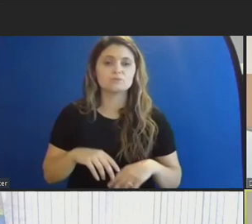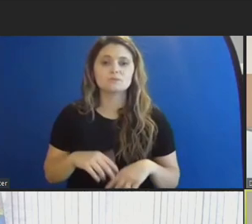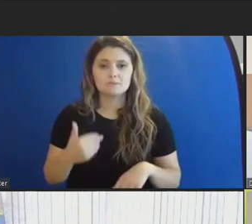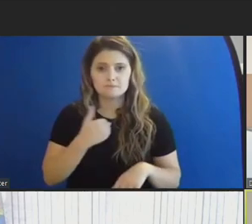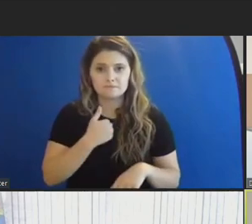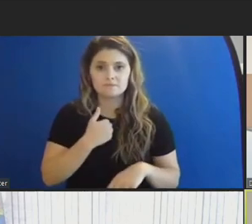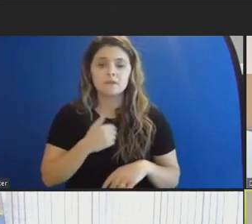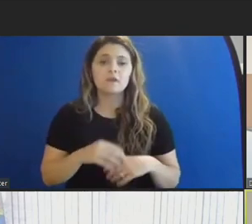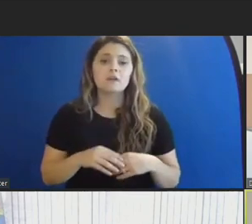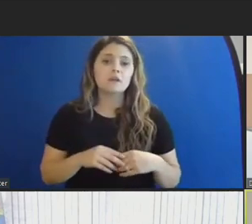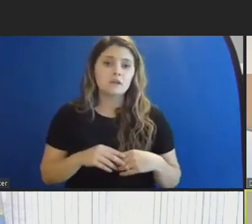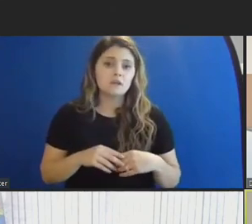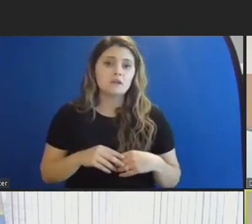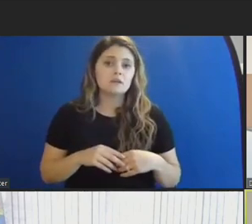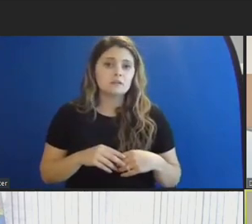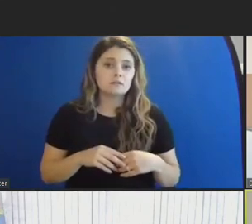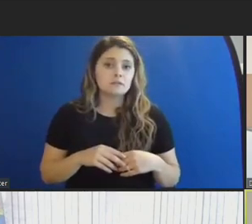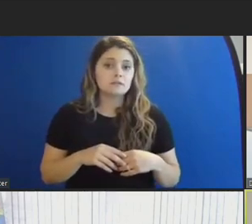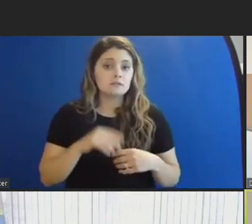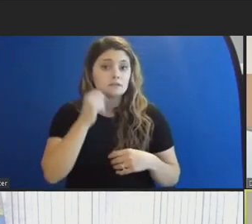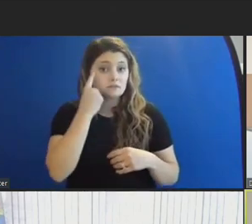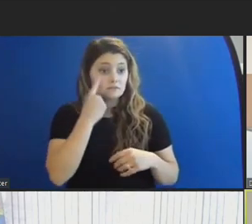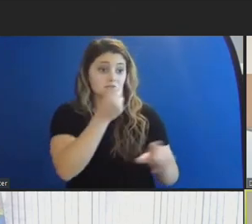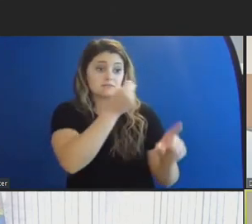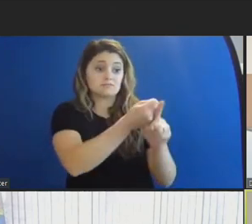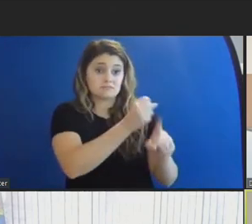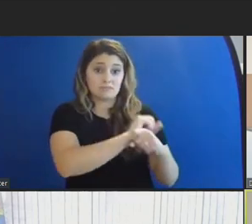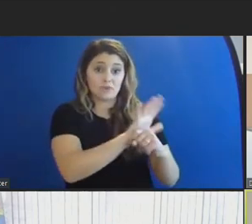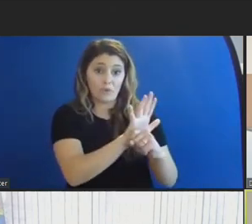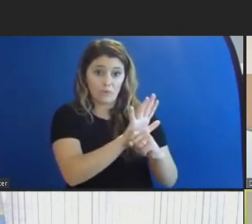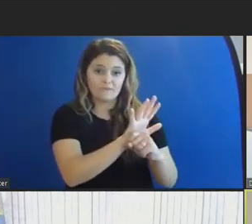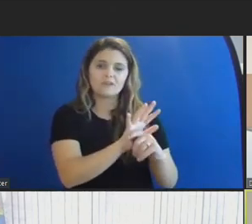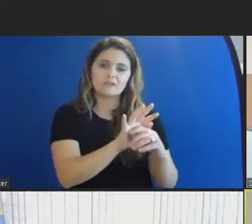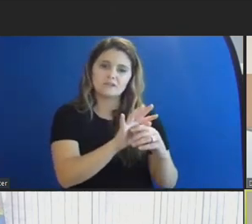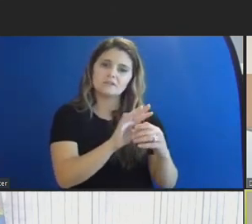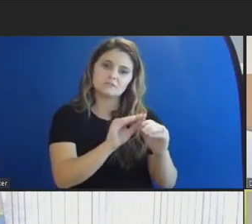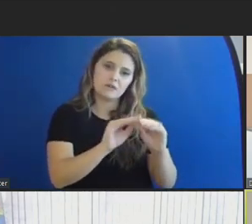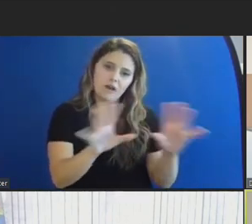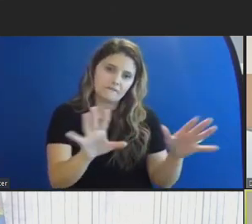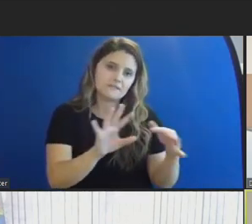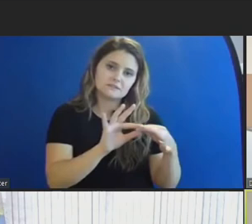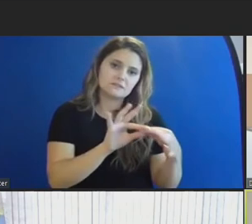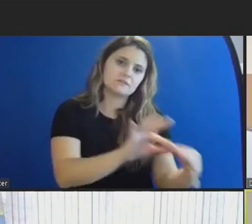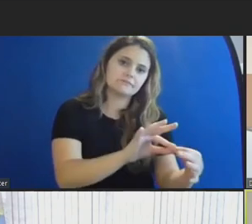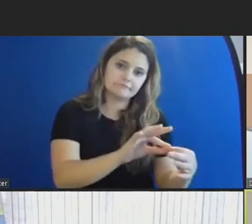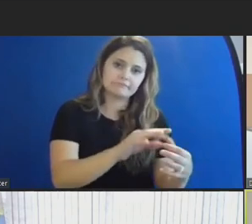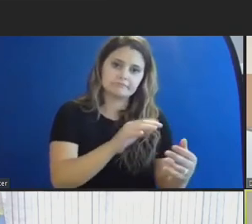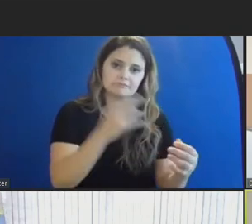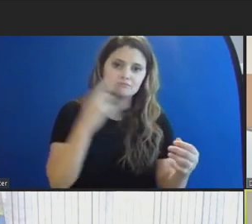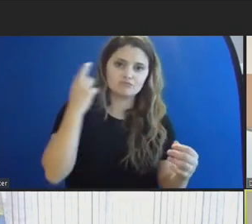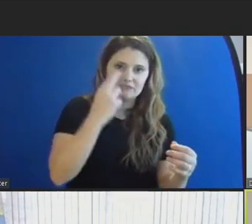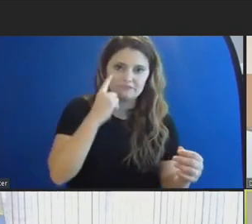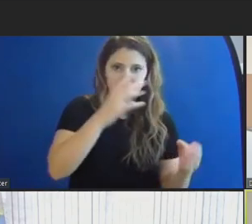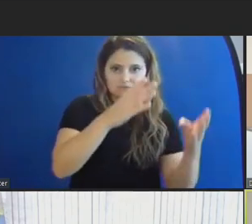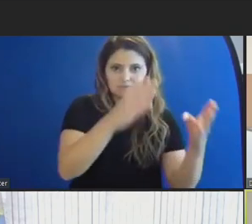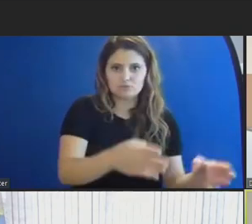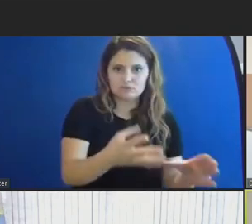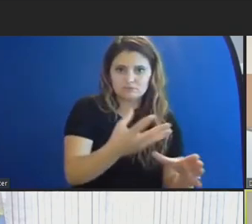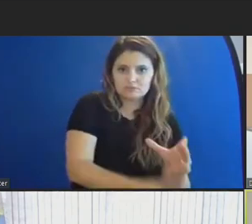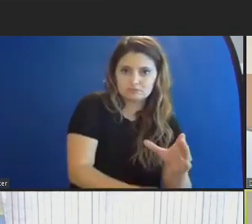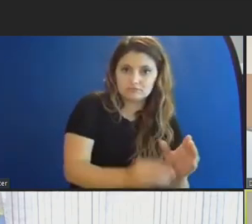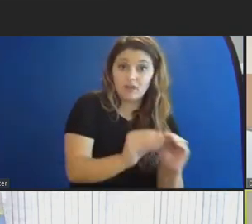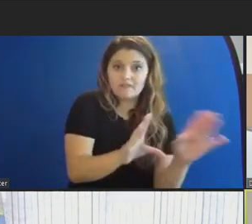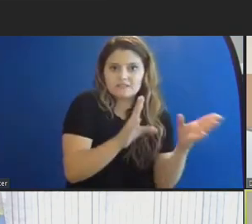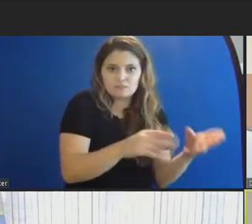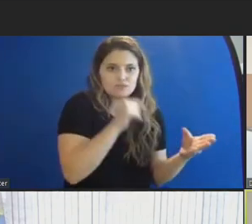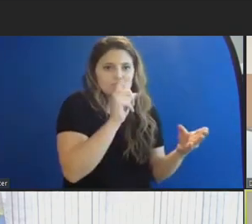them getting COVID at this time contributed significantly to that death. That individual should not have died.